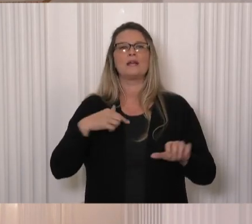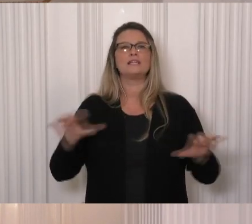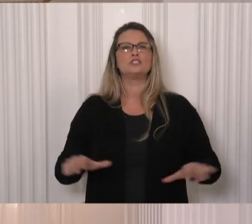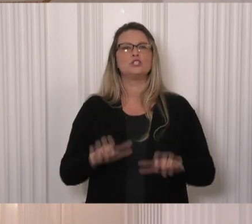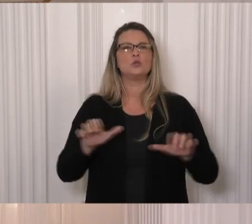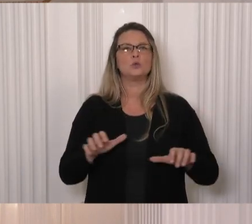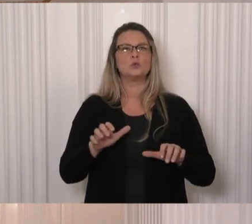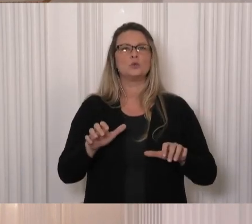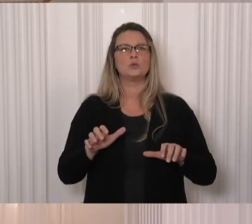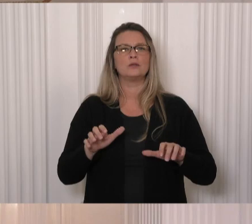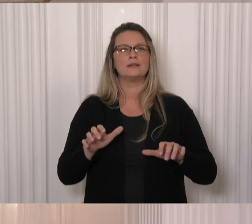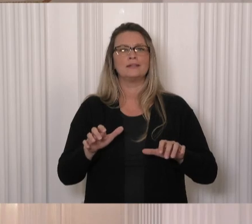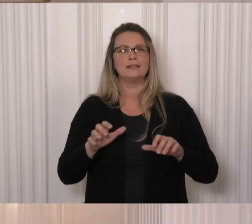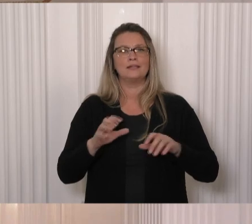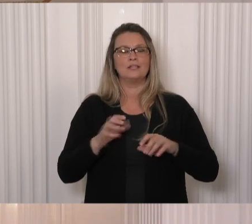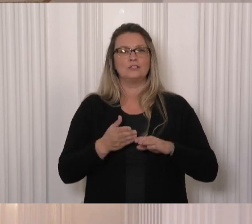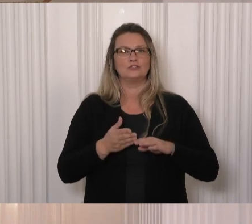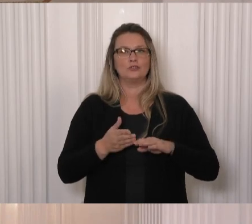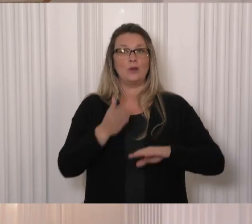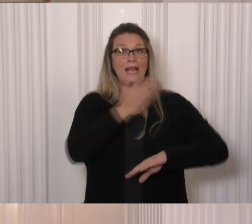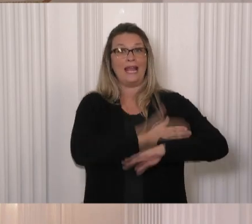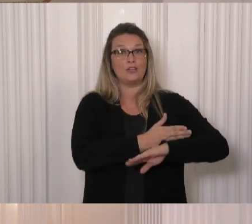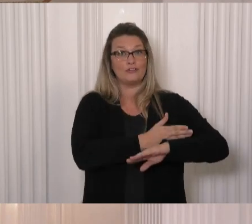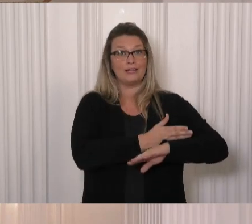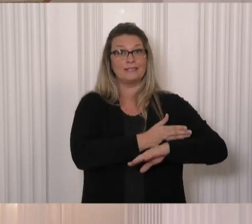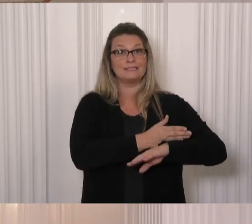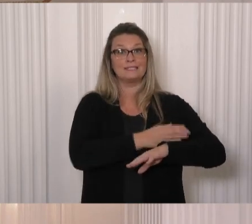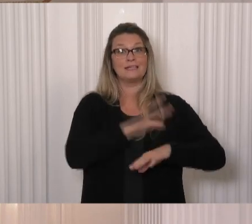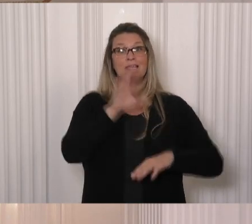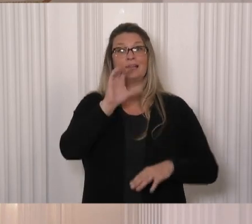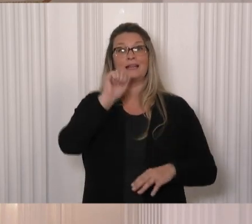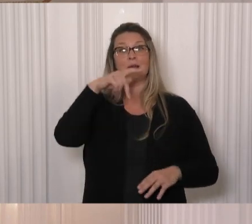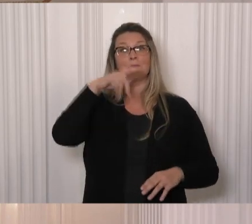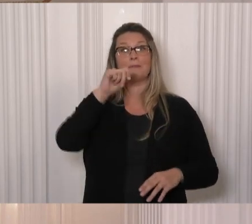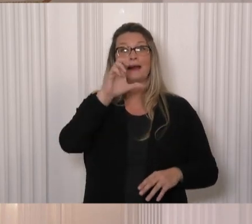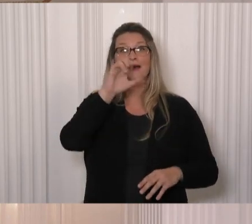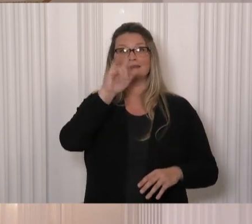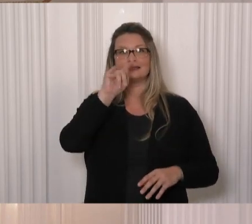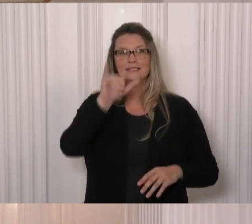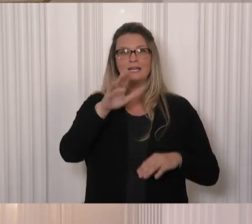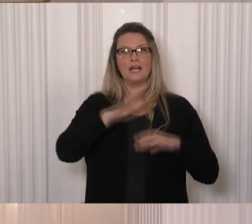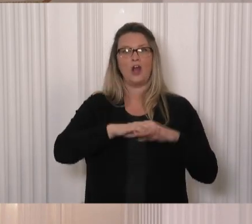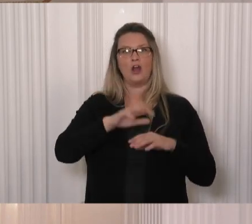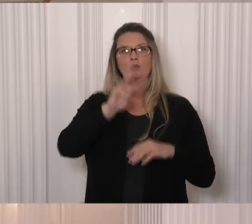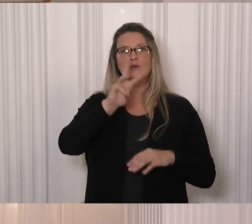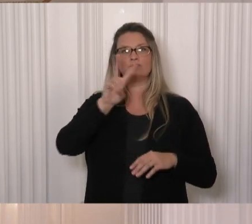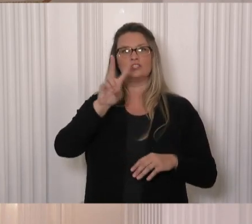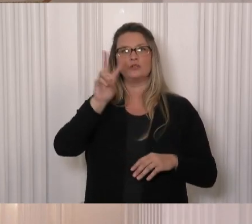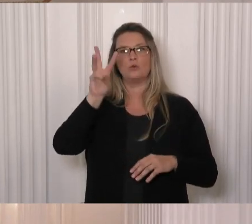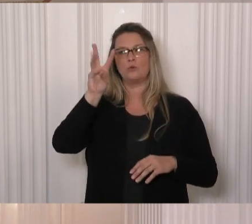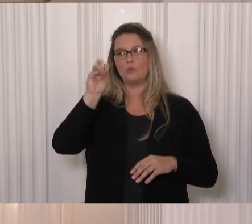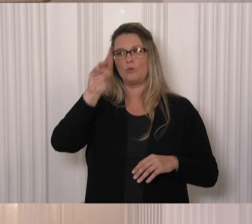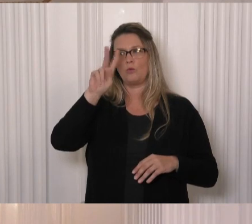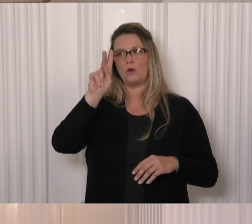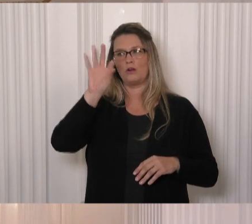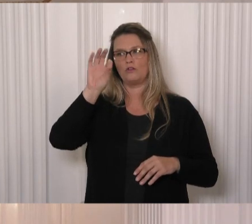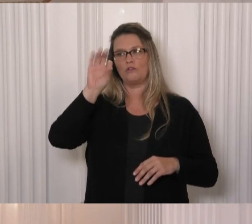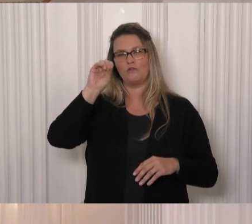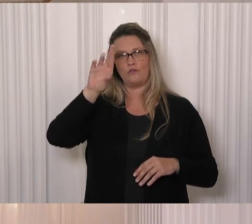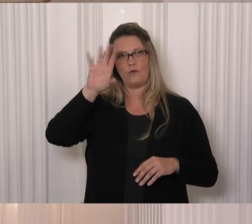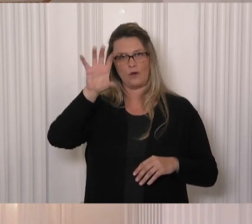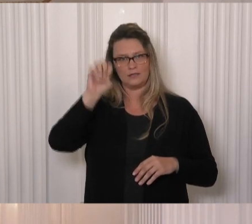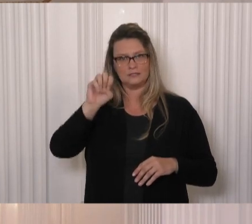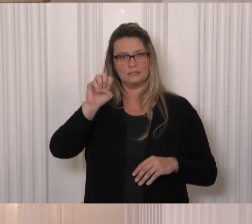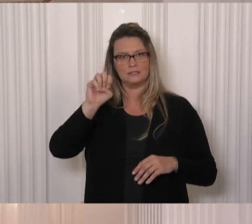the capacity of Workforce West Virginia, both online and on the telephone and at the actual